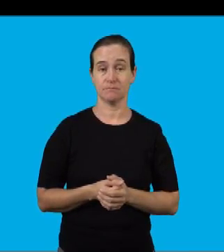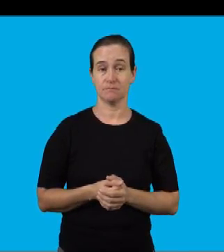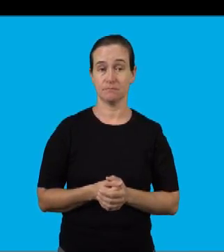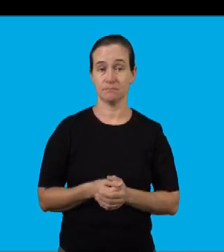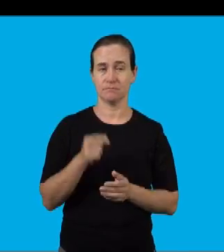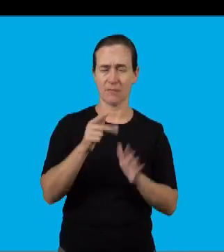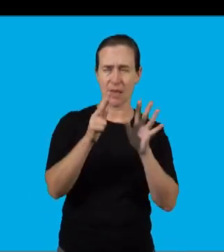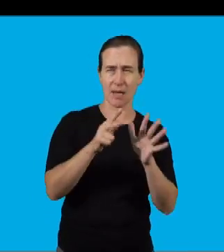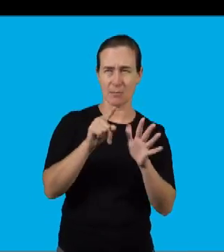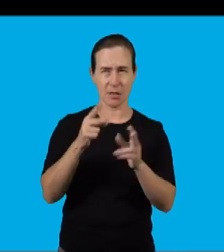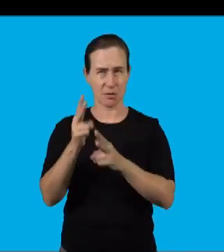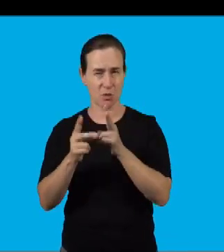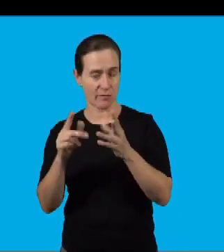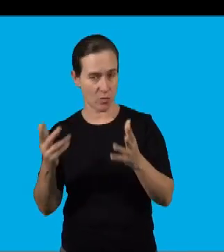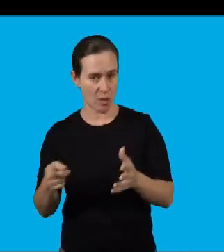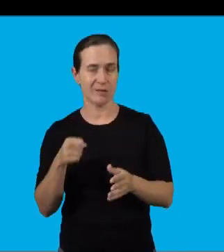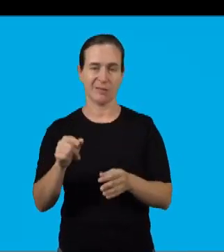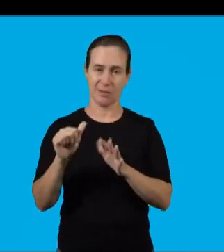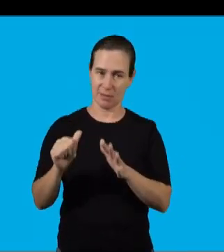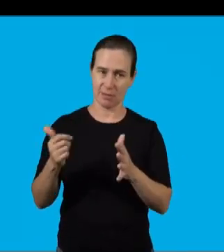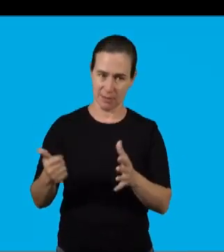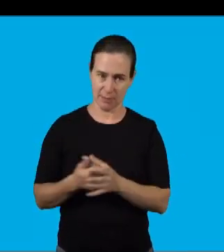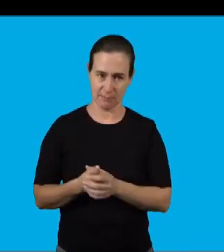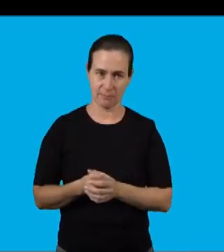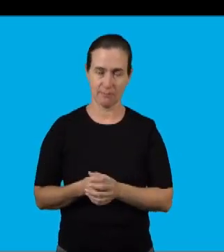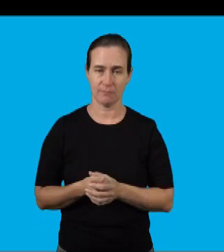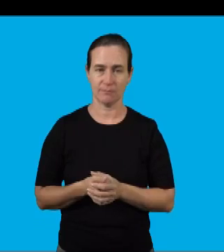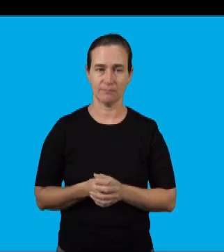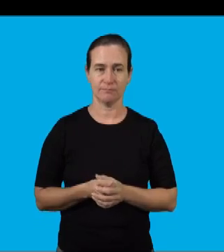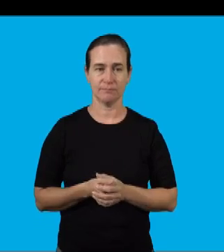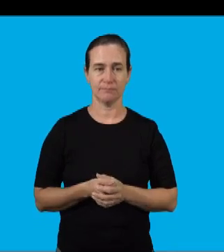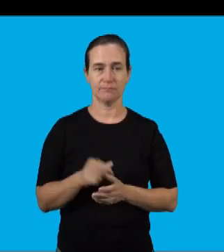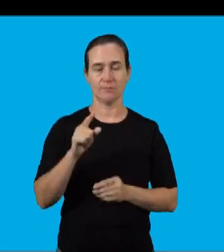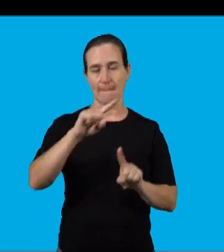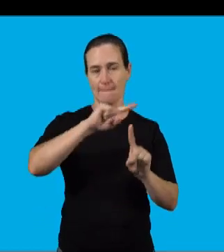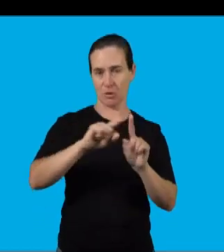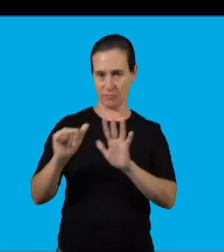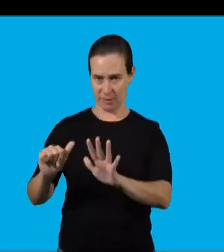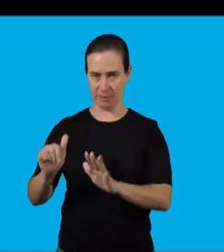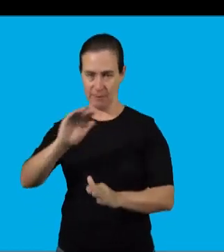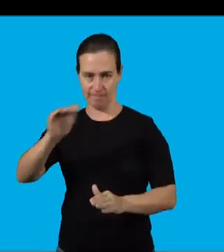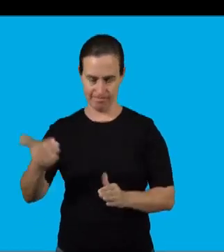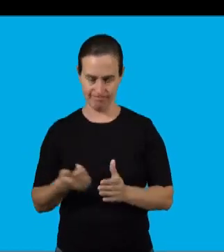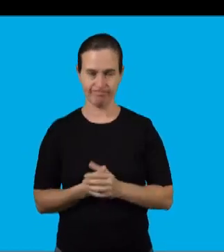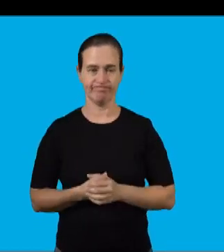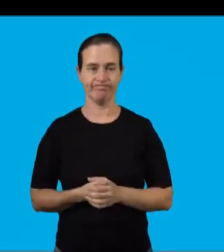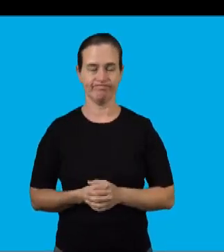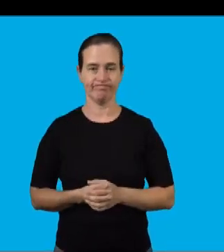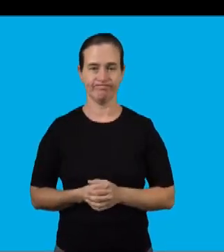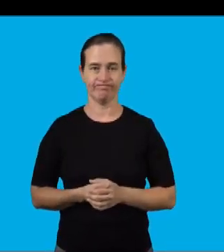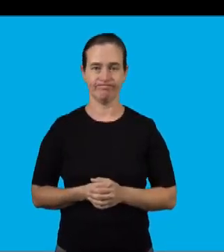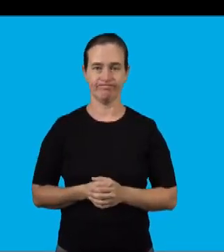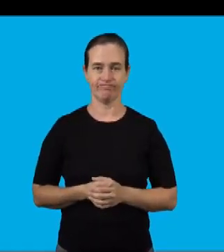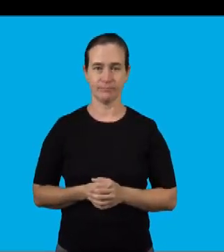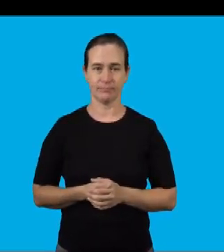And that is 18 minus 12, the 18 minus 12, not 2, that is going to be a positive 6. And we